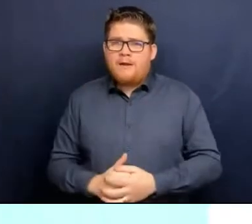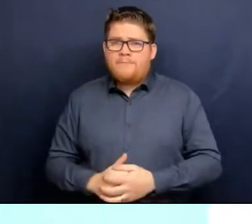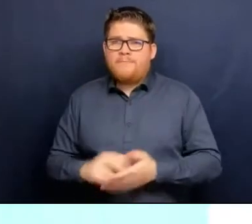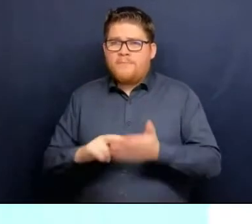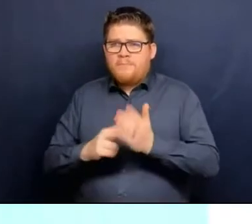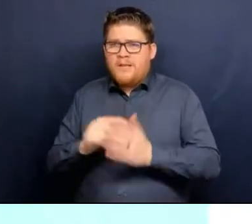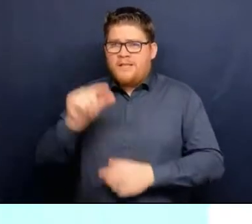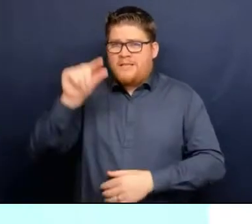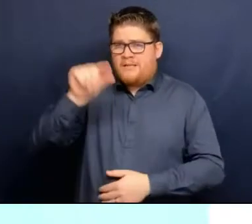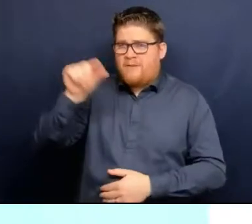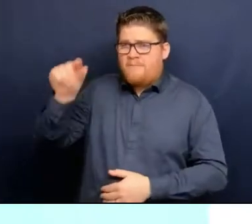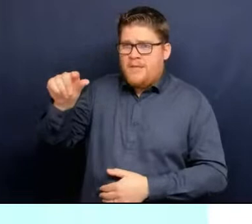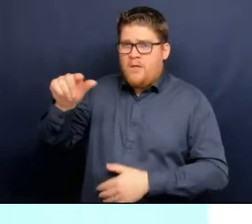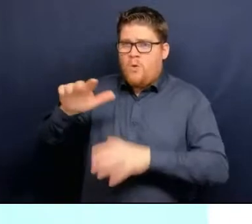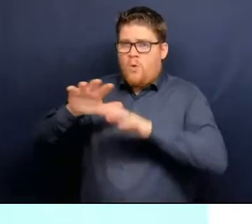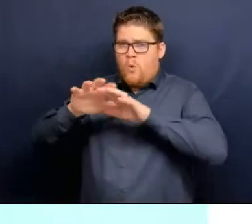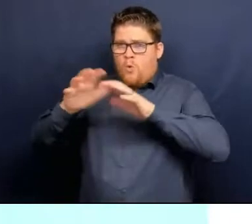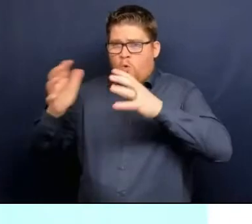these actions.